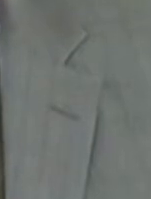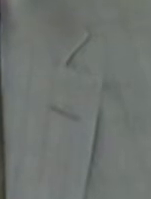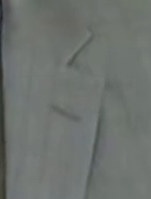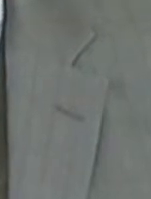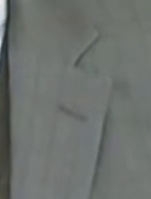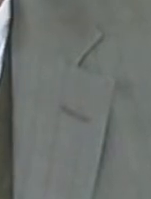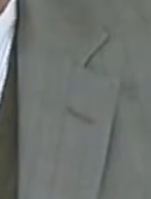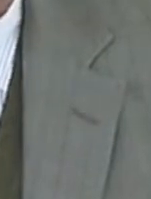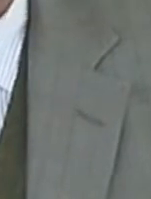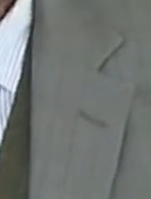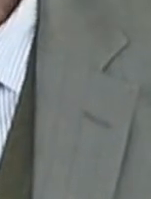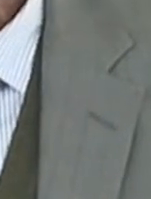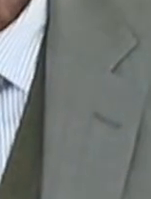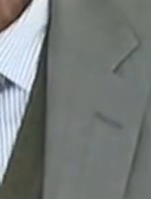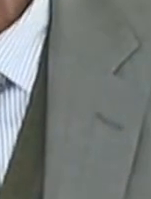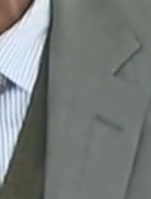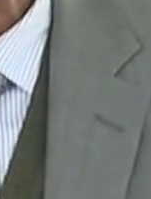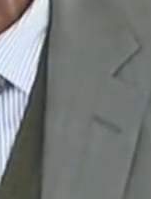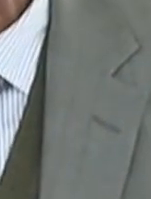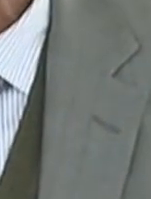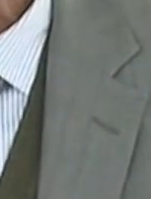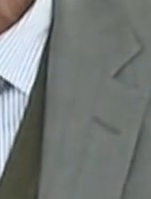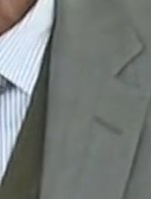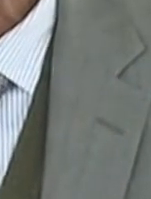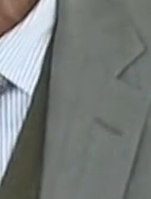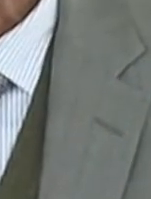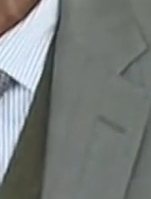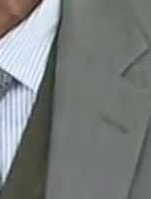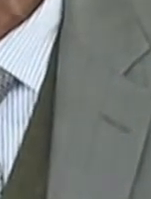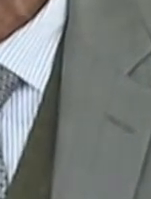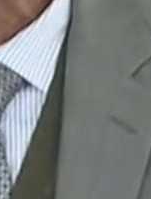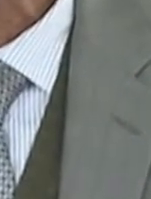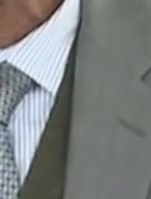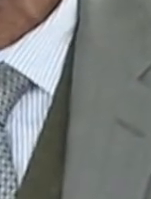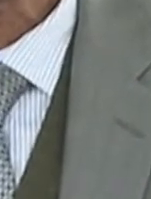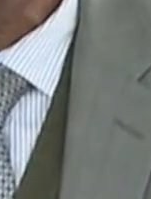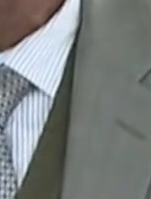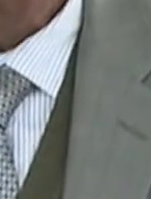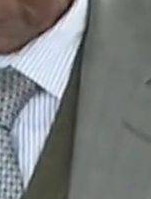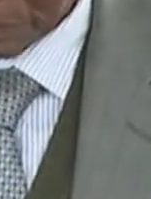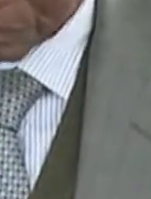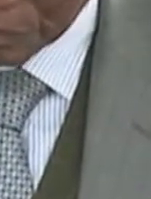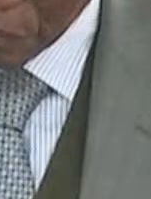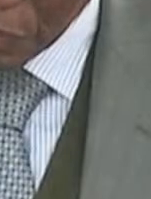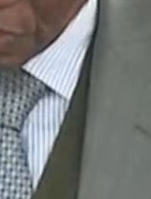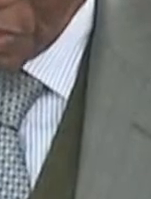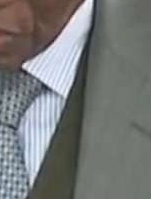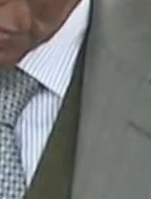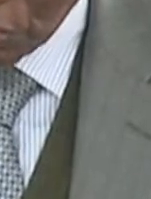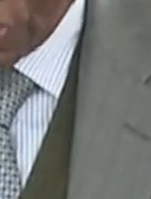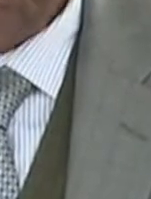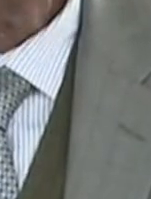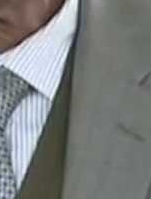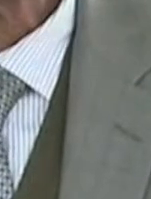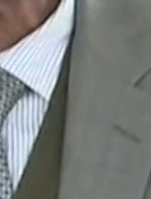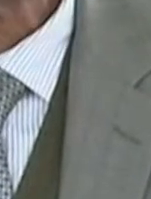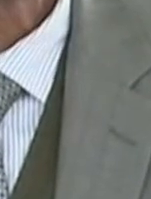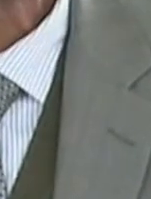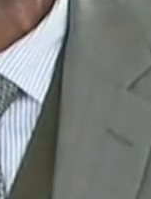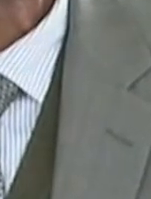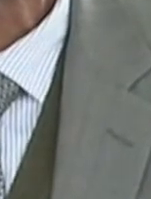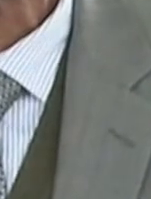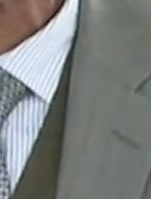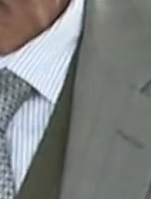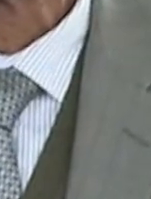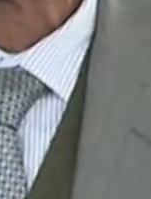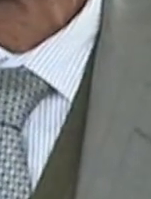involvement in most of the things that we do in the public services. So I think that